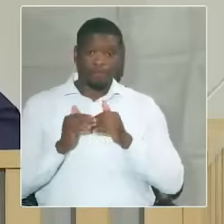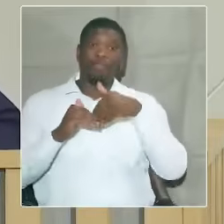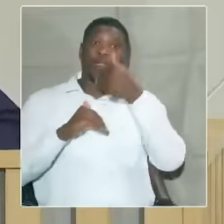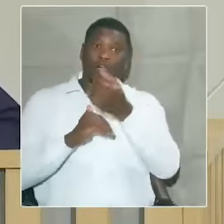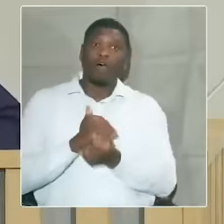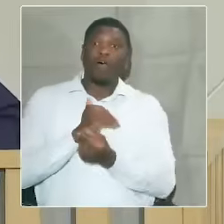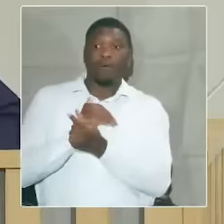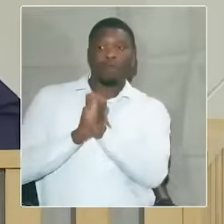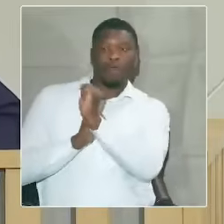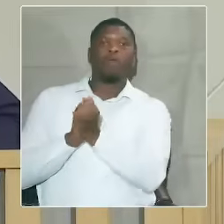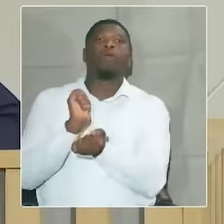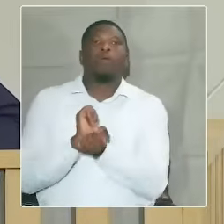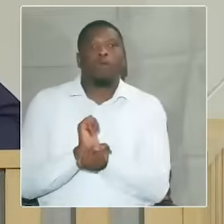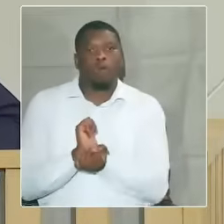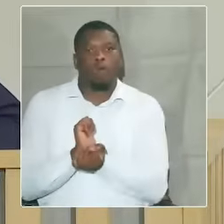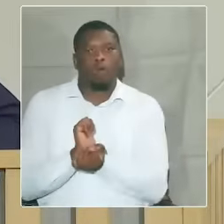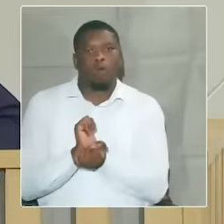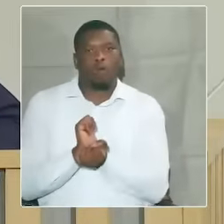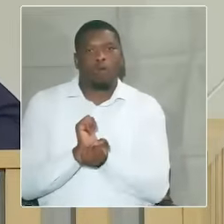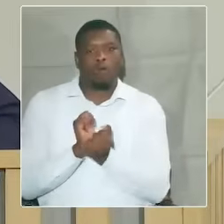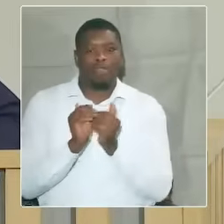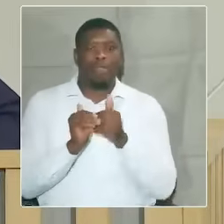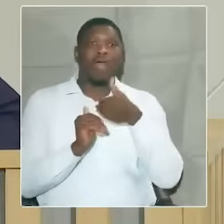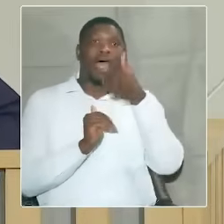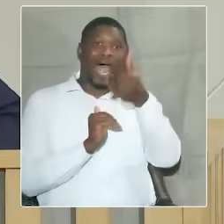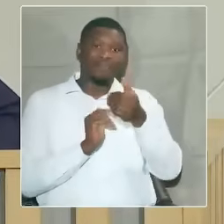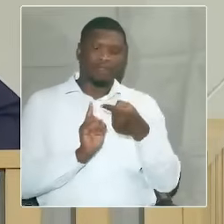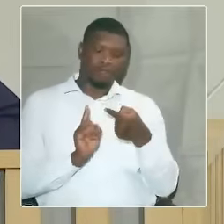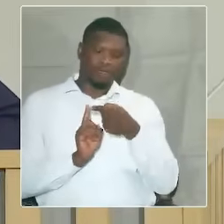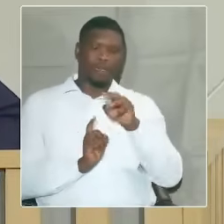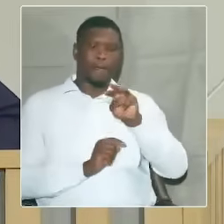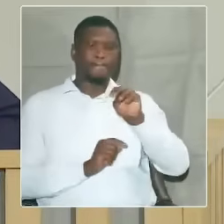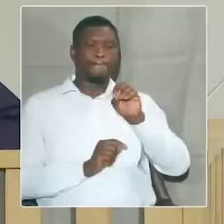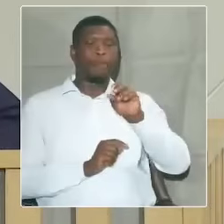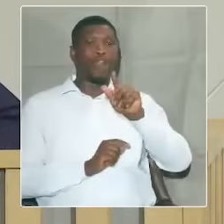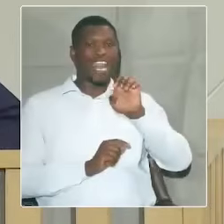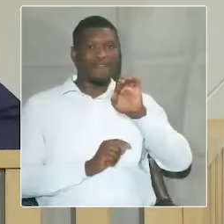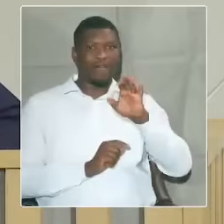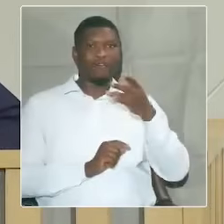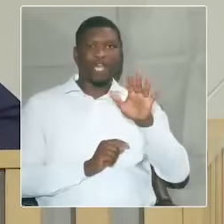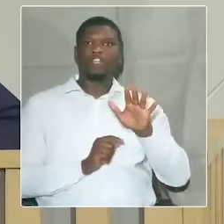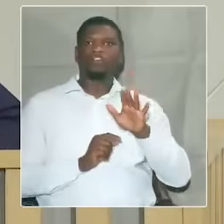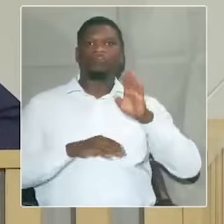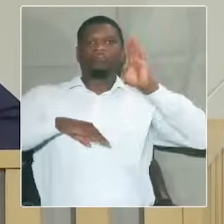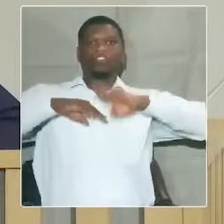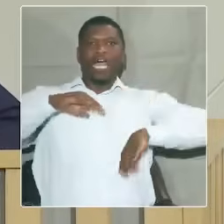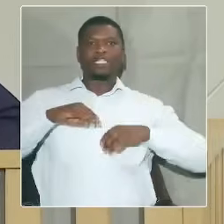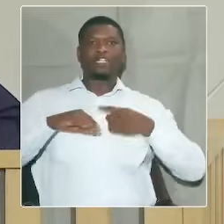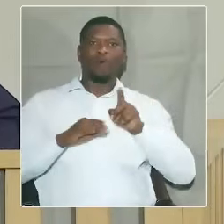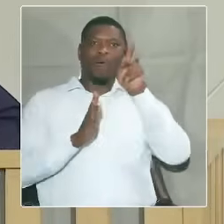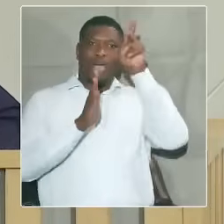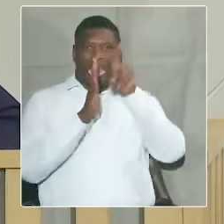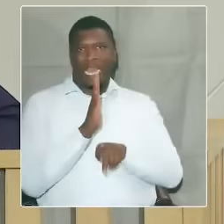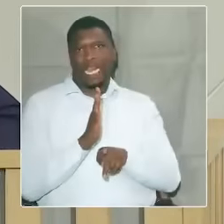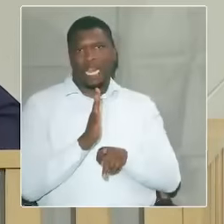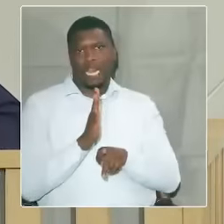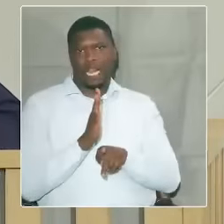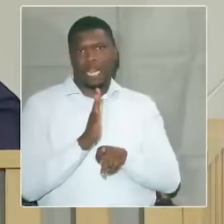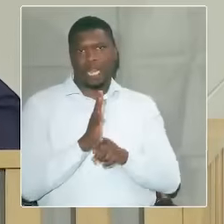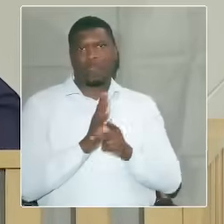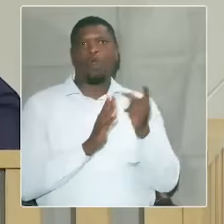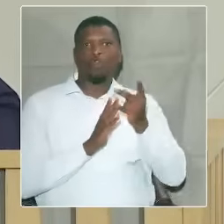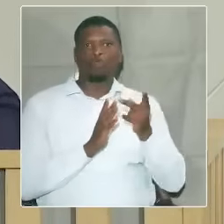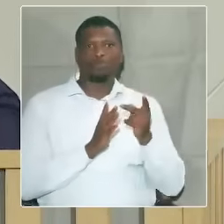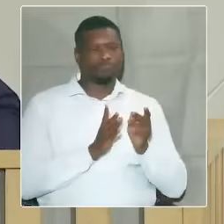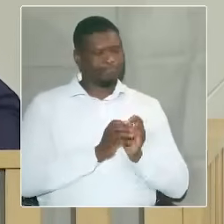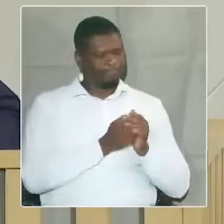I'm advised that soon after his arrest, conspiracy to commit murder. Mr. Molefe was charged with murder on the